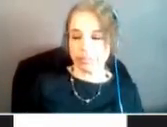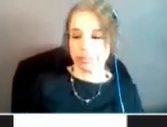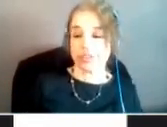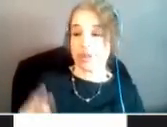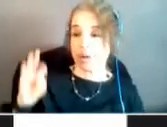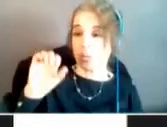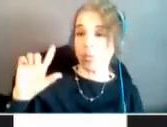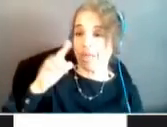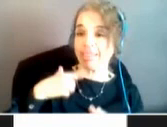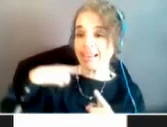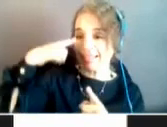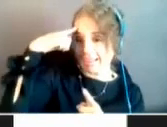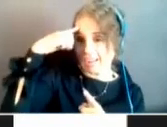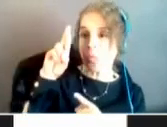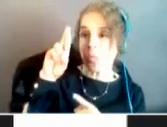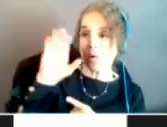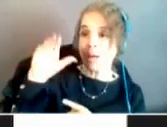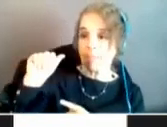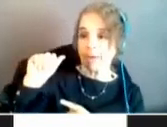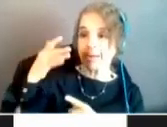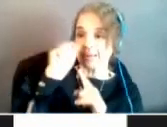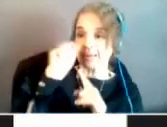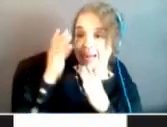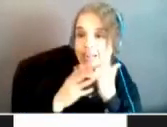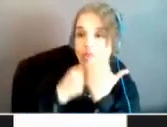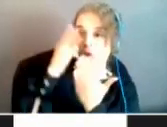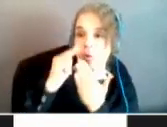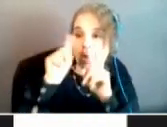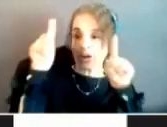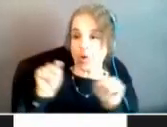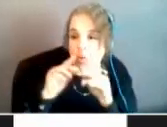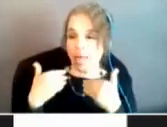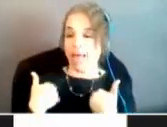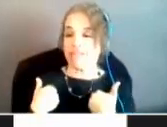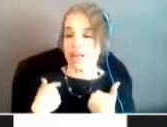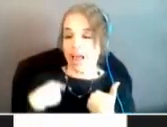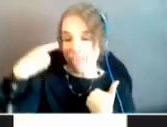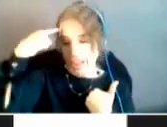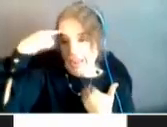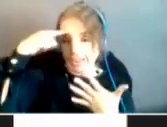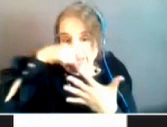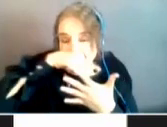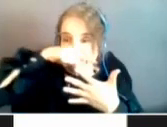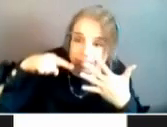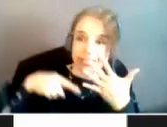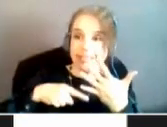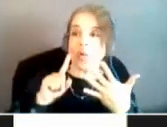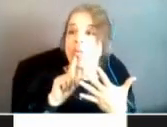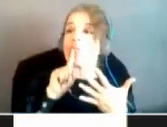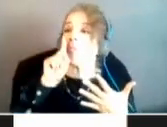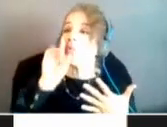Well, I think as Rebecca was outlining some of the programs you already have, I think those are, you know, are